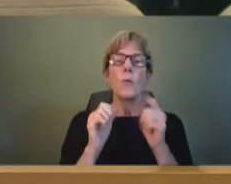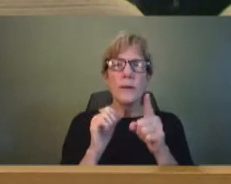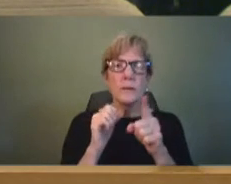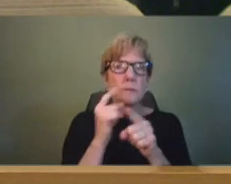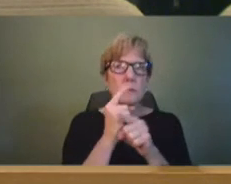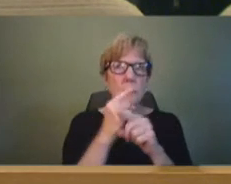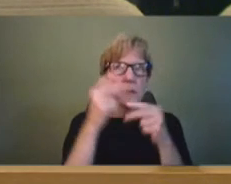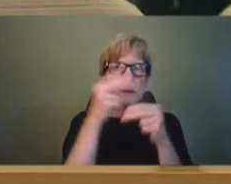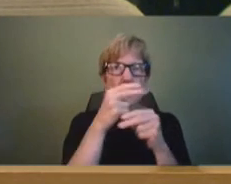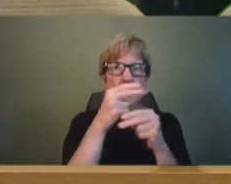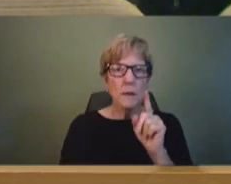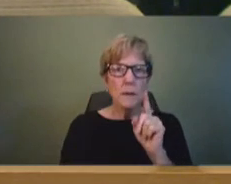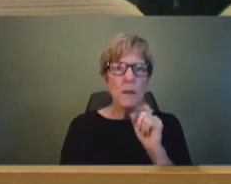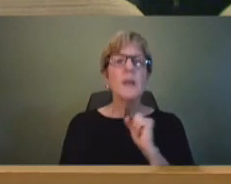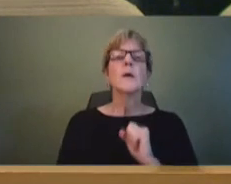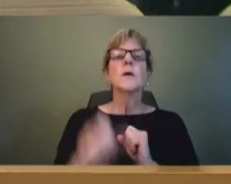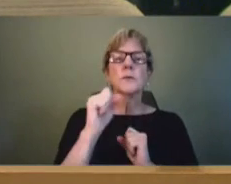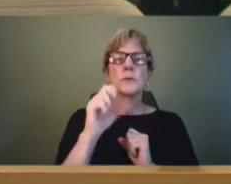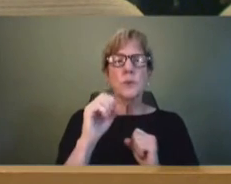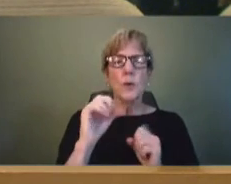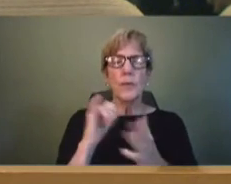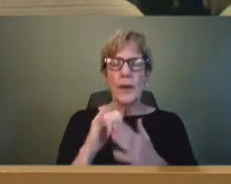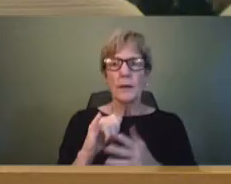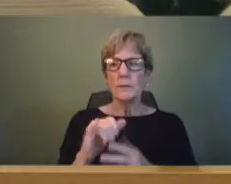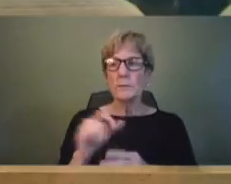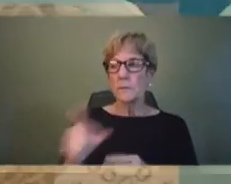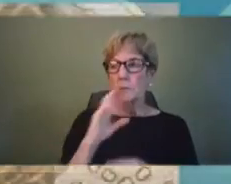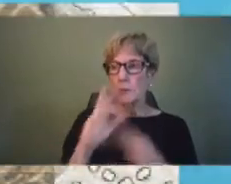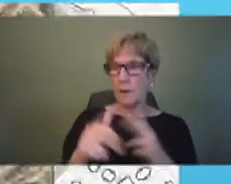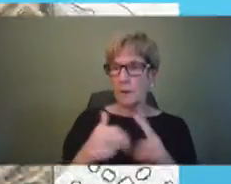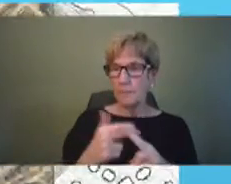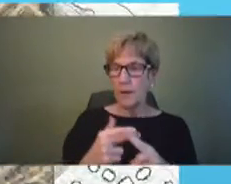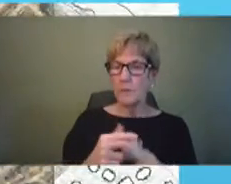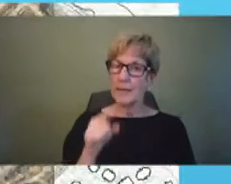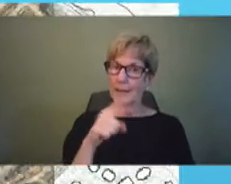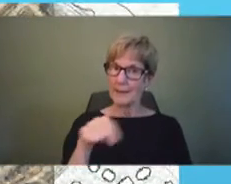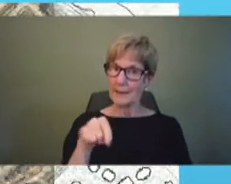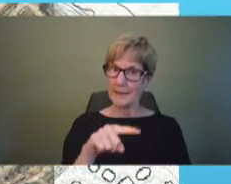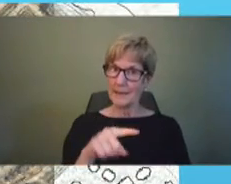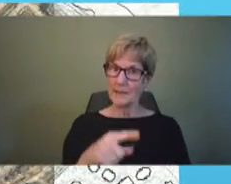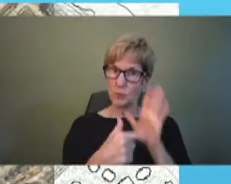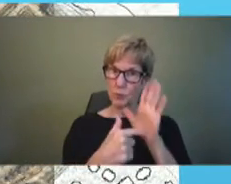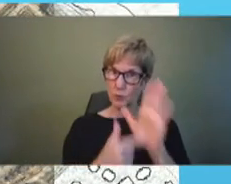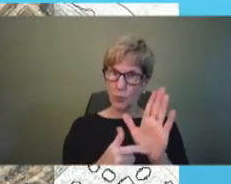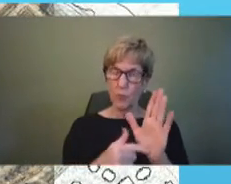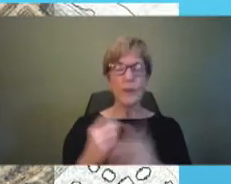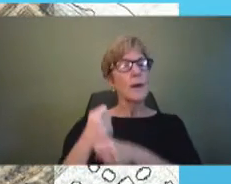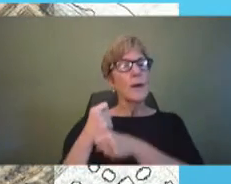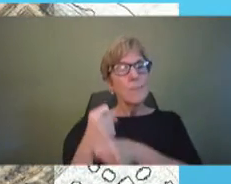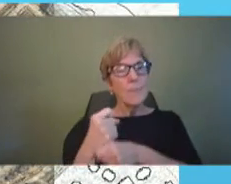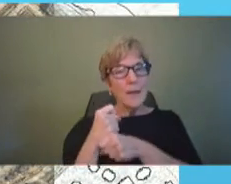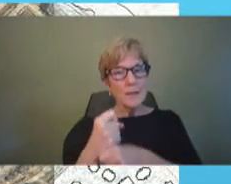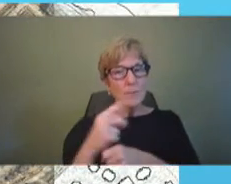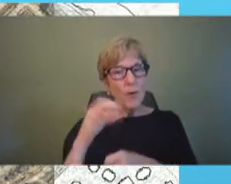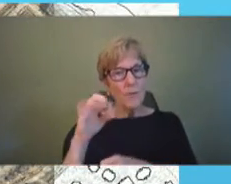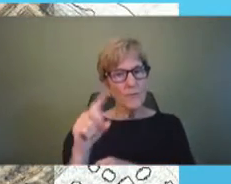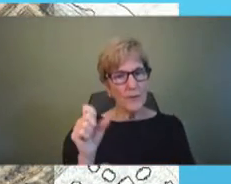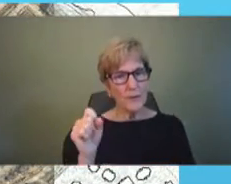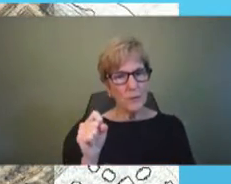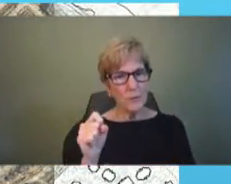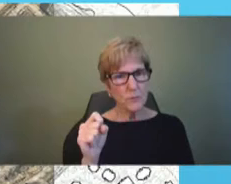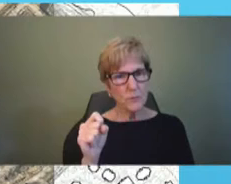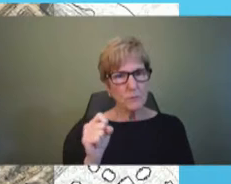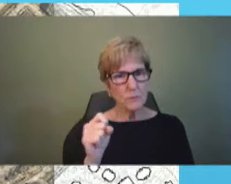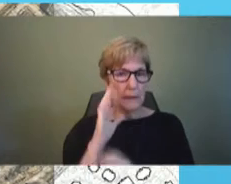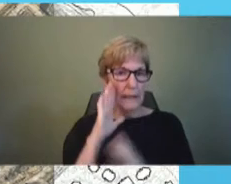slide um so council member we're talking about these these are actually we're showing ball fields uh that would hopefully